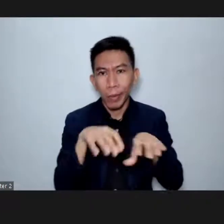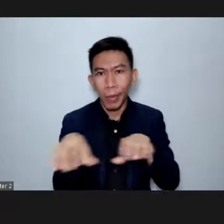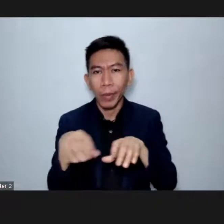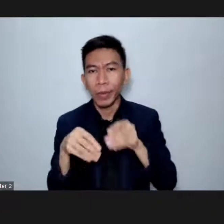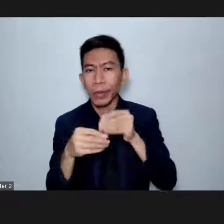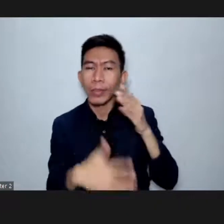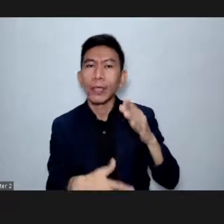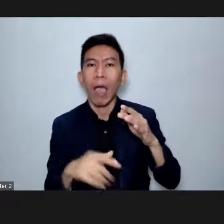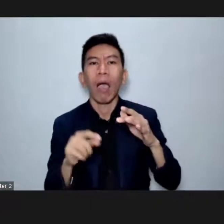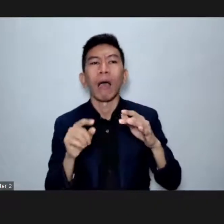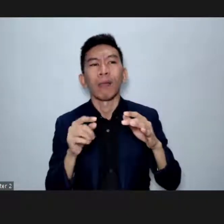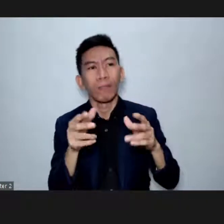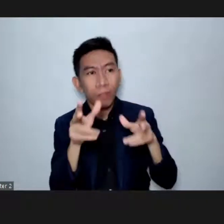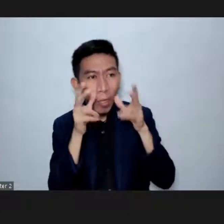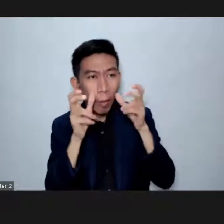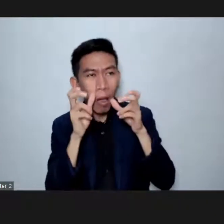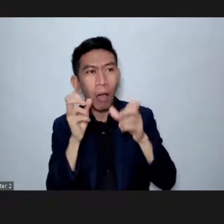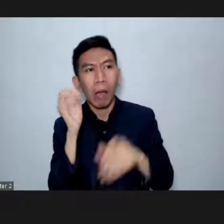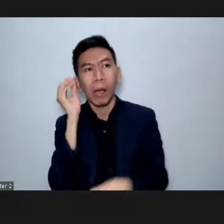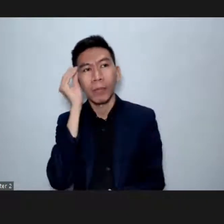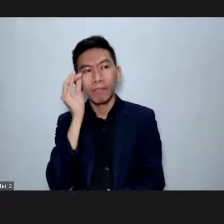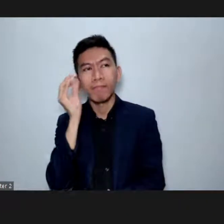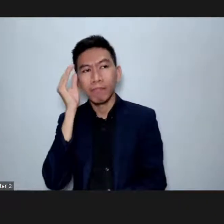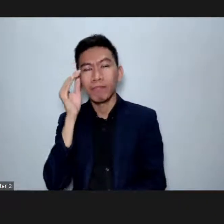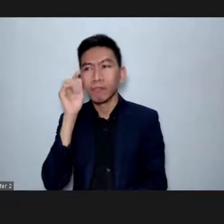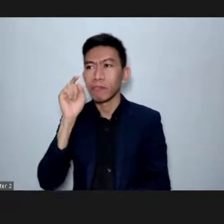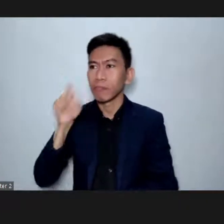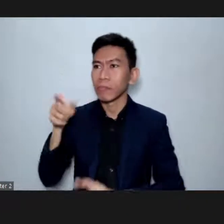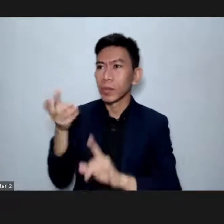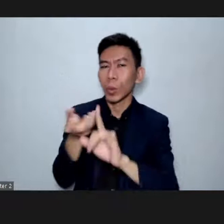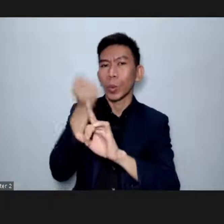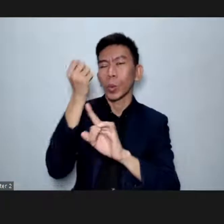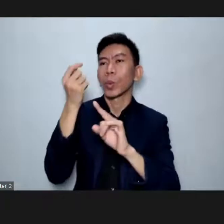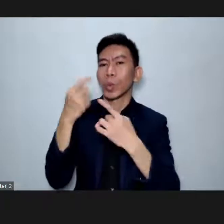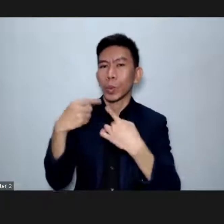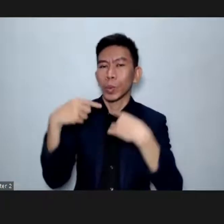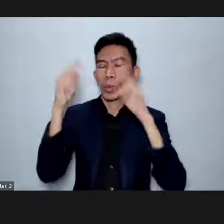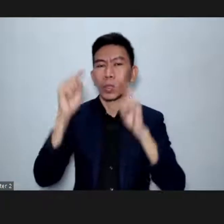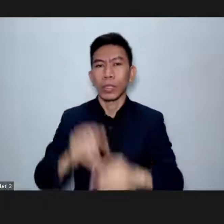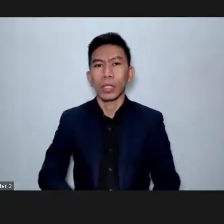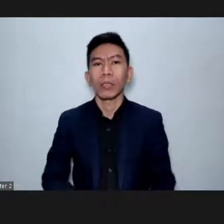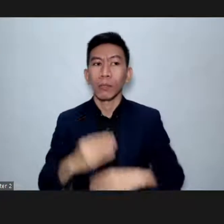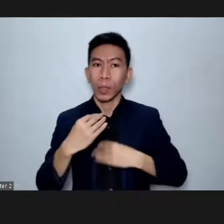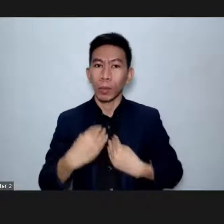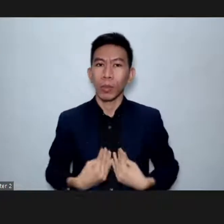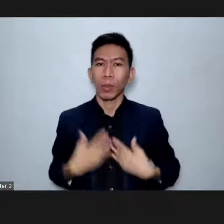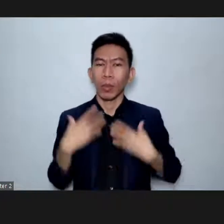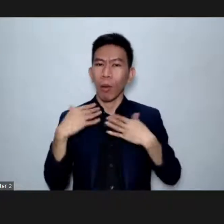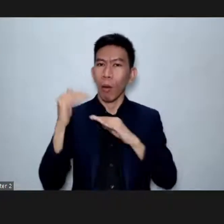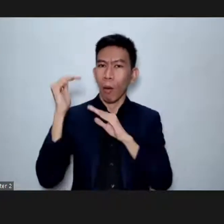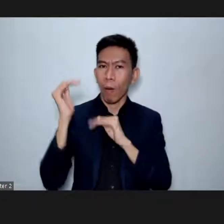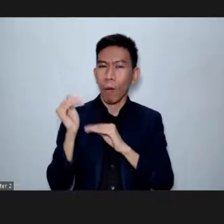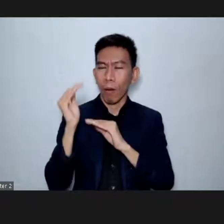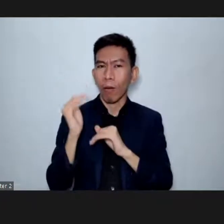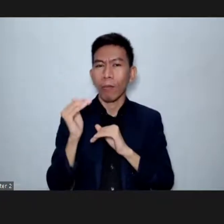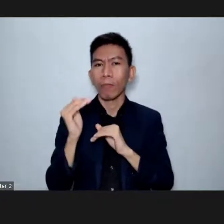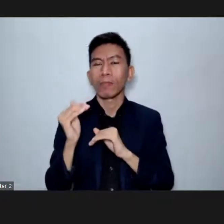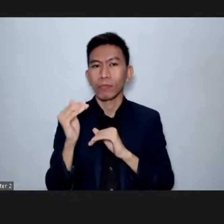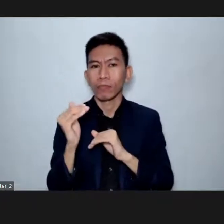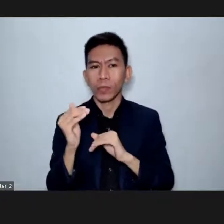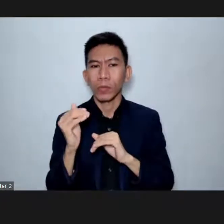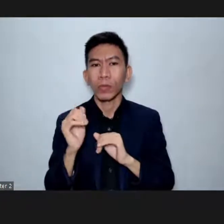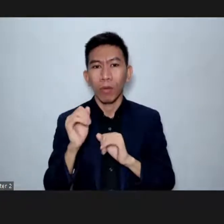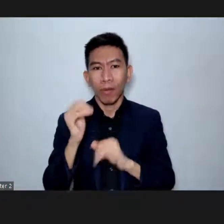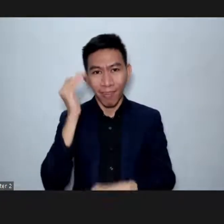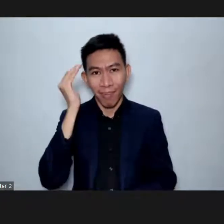really ponder on and work hard to make things happen. It gives us a lot of hope, which is a powerful position to be in. As we all know, hope